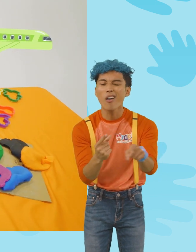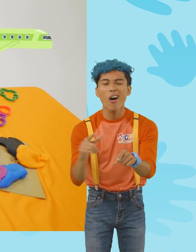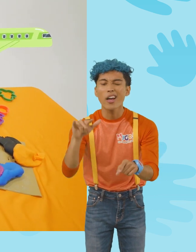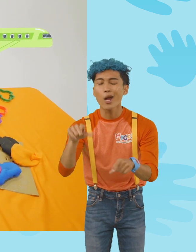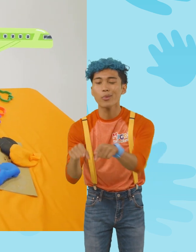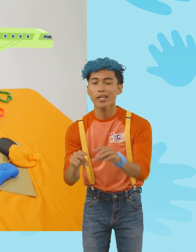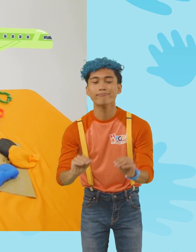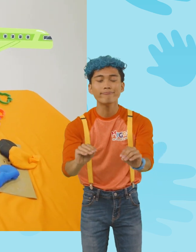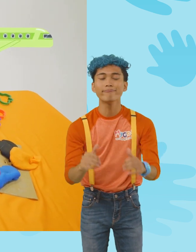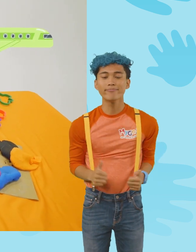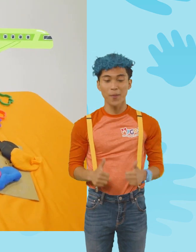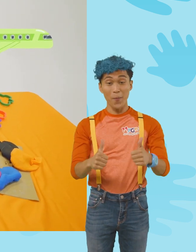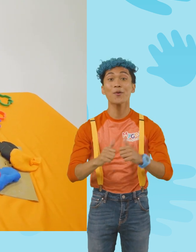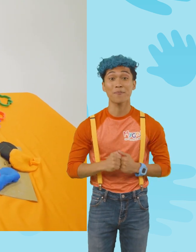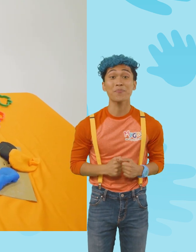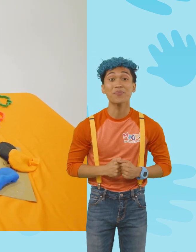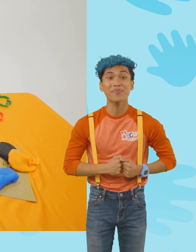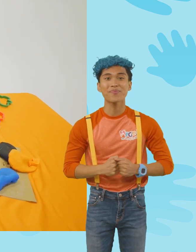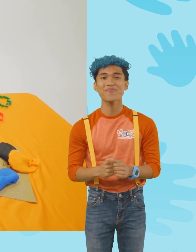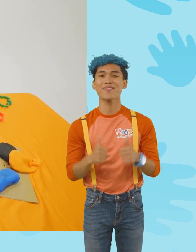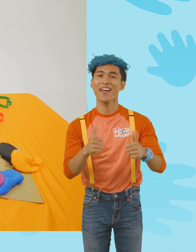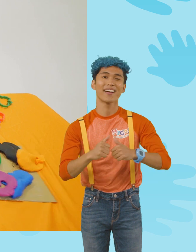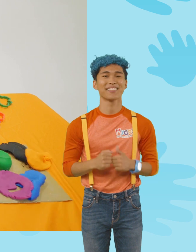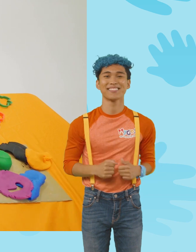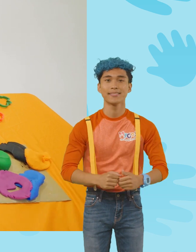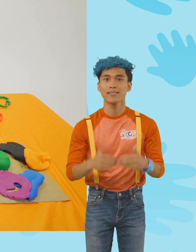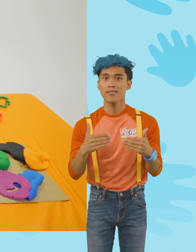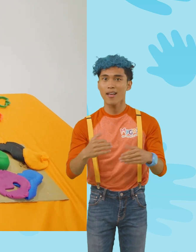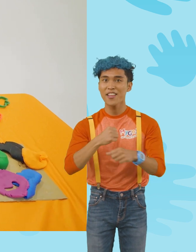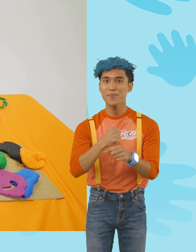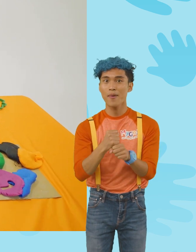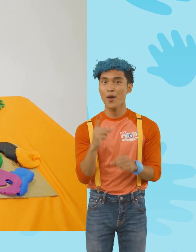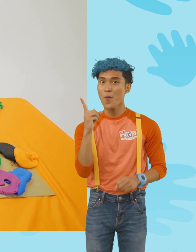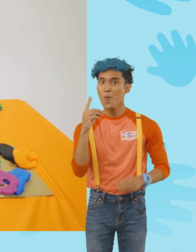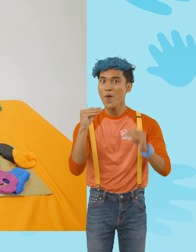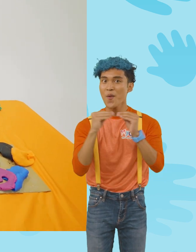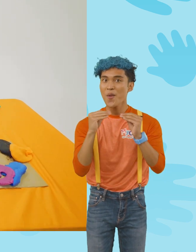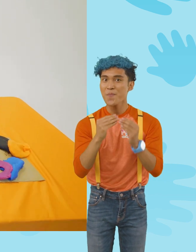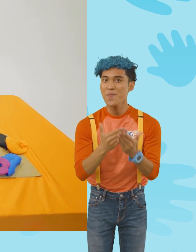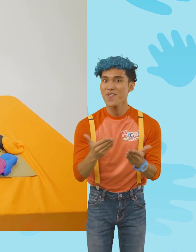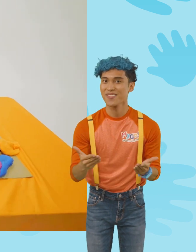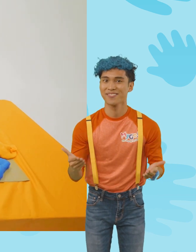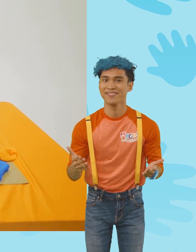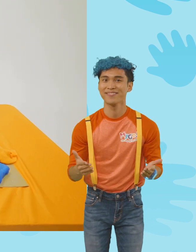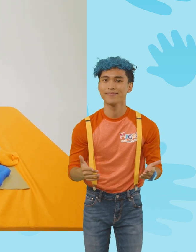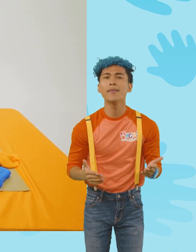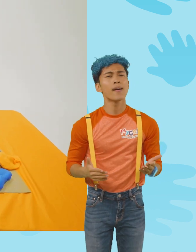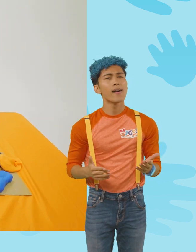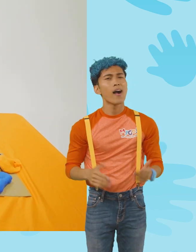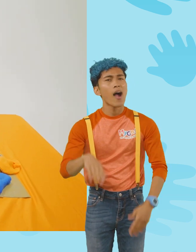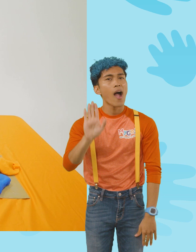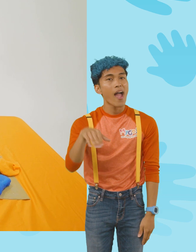airplane. There we go. All right. Now, let's make one more thing.